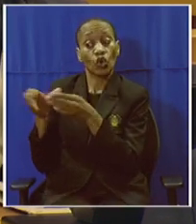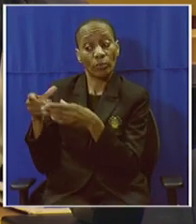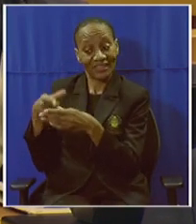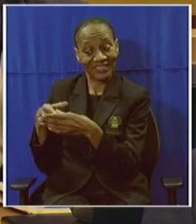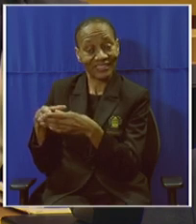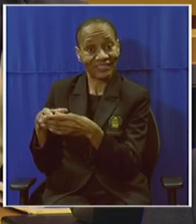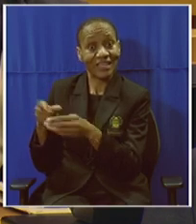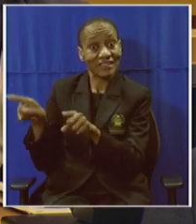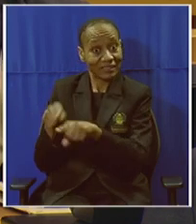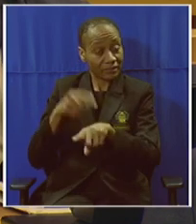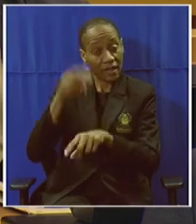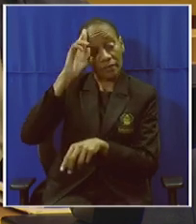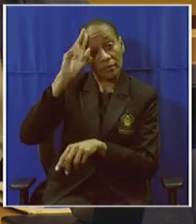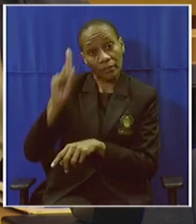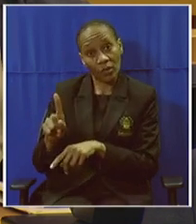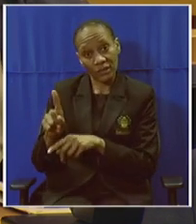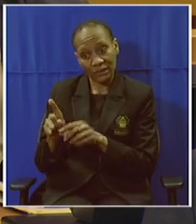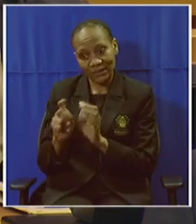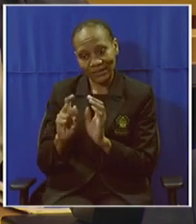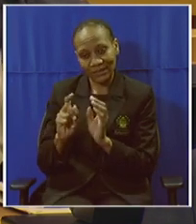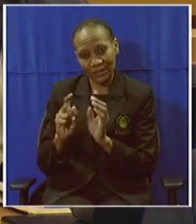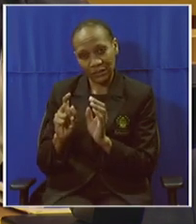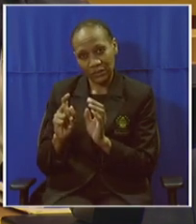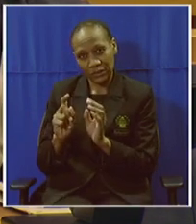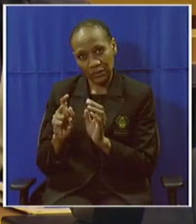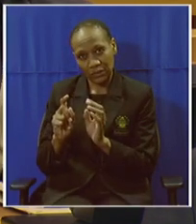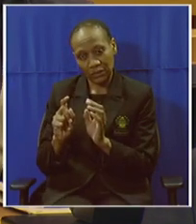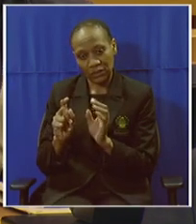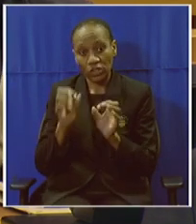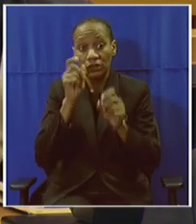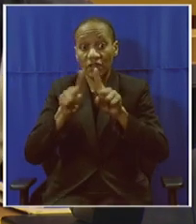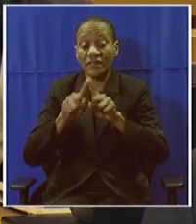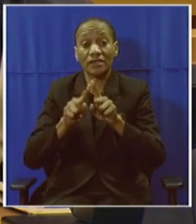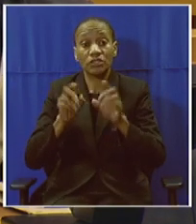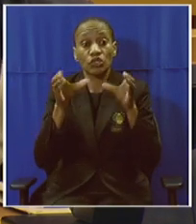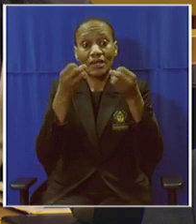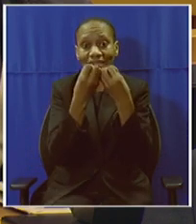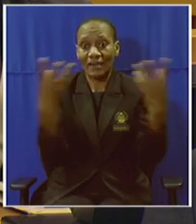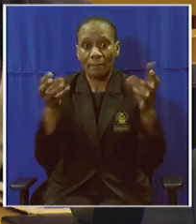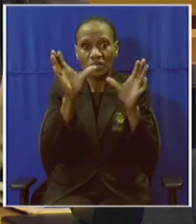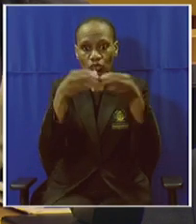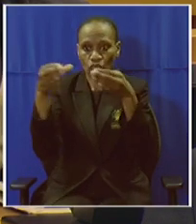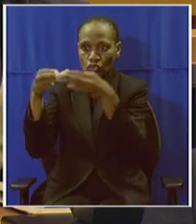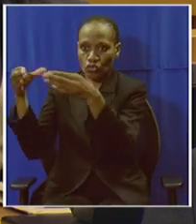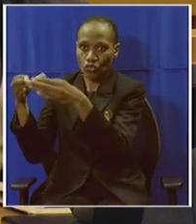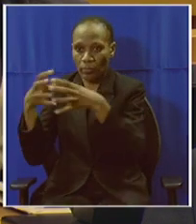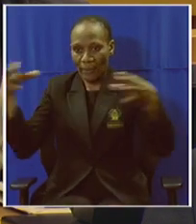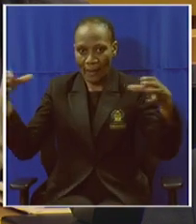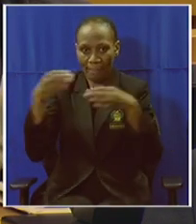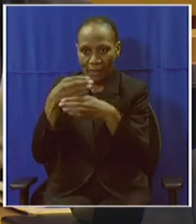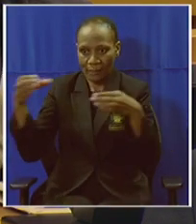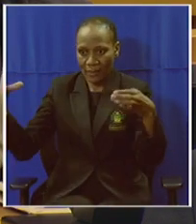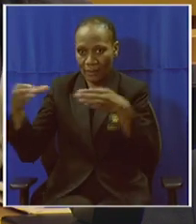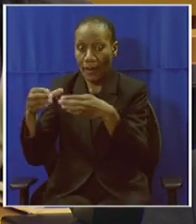taking into account the proportional strength of the parties, limits the time allocated to